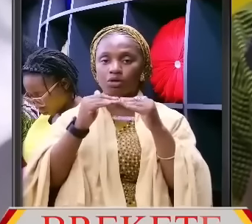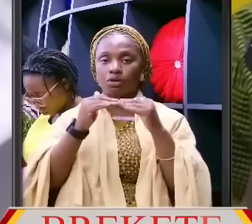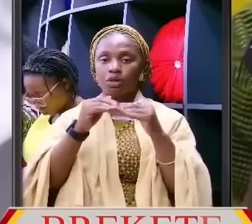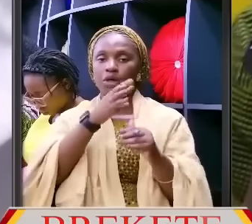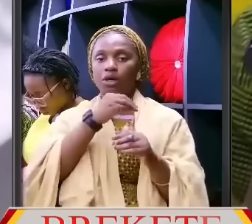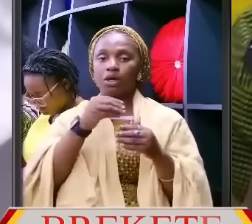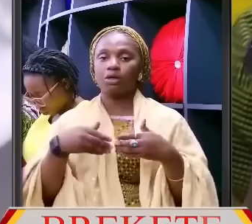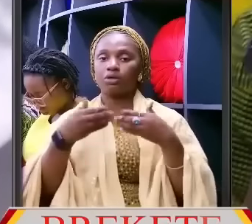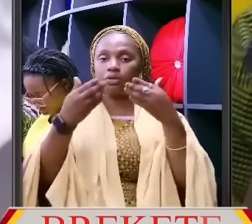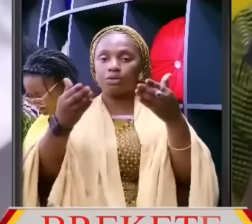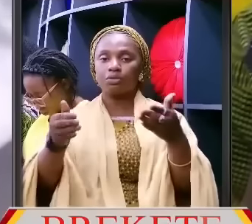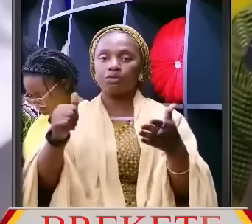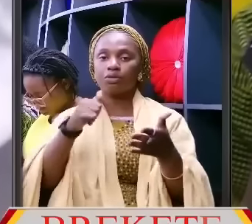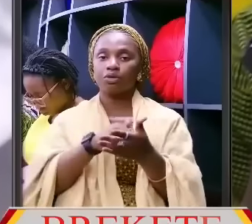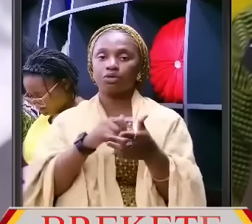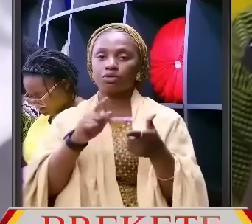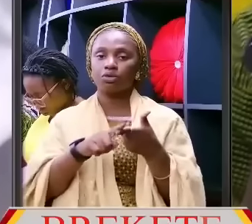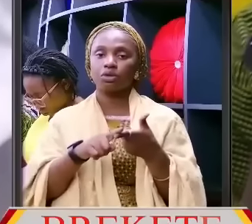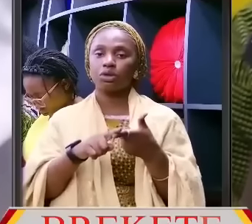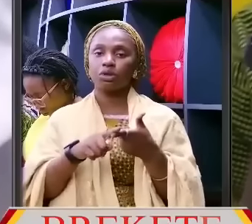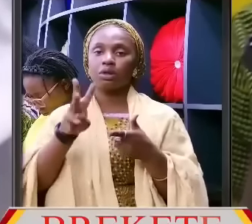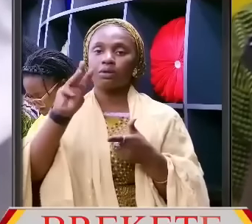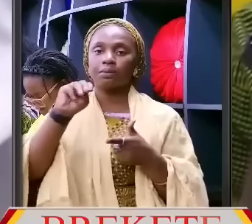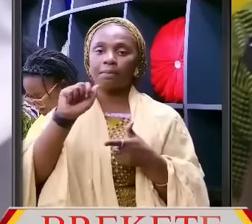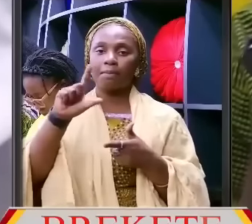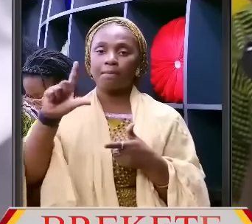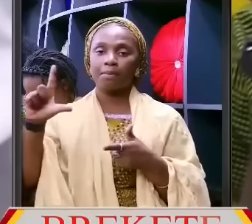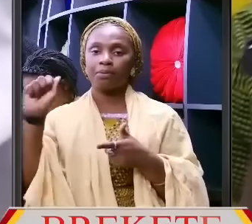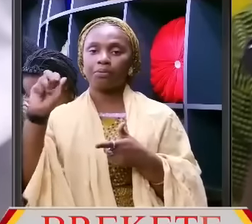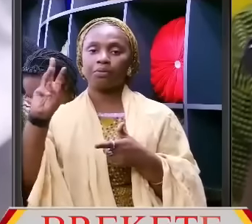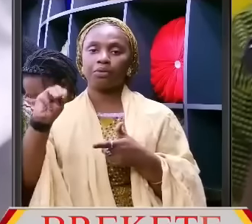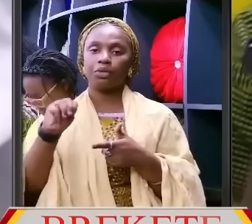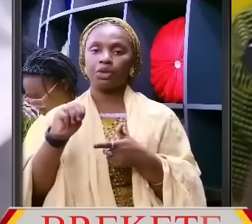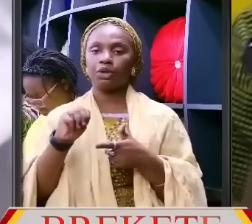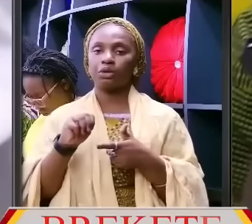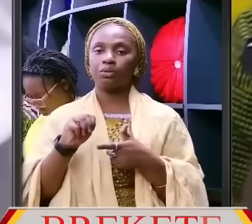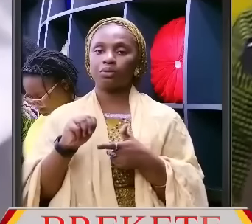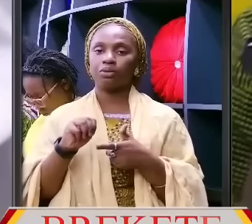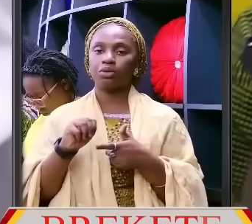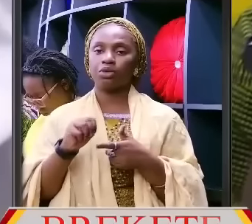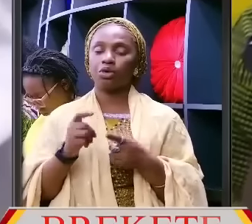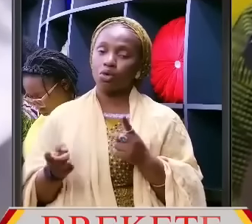this matter. Where they do so. Up to today, no one leave that place.